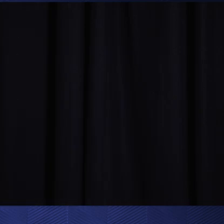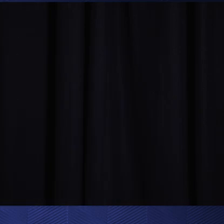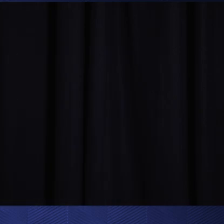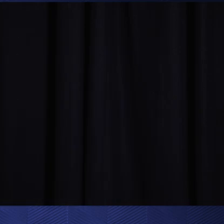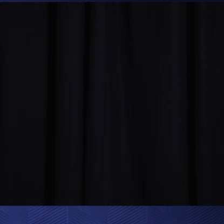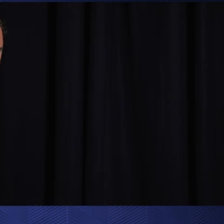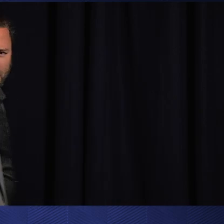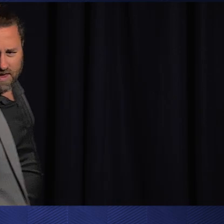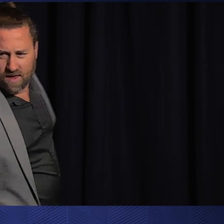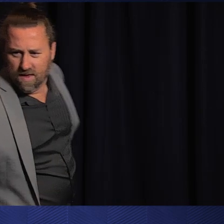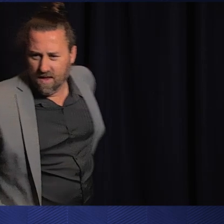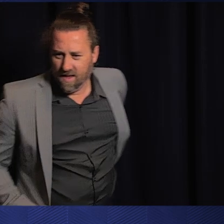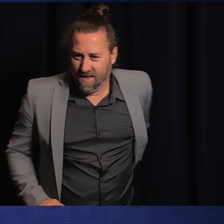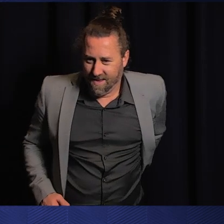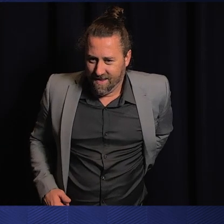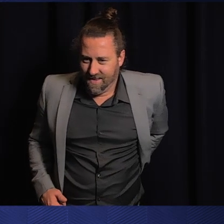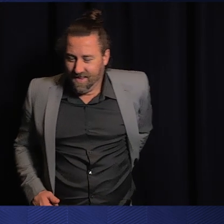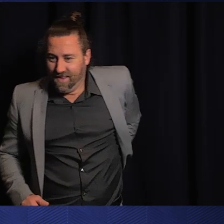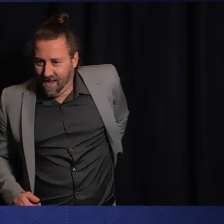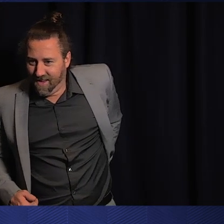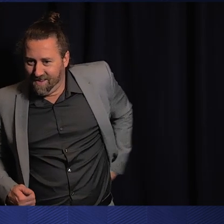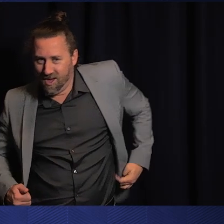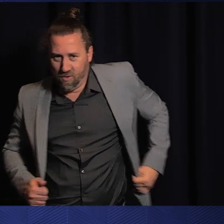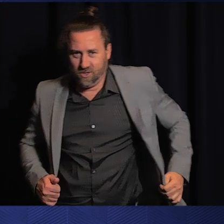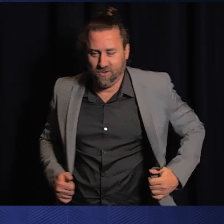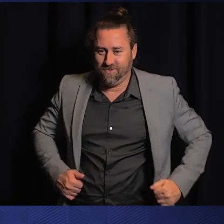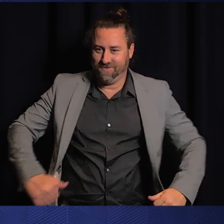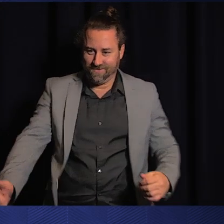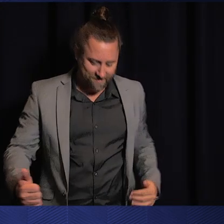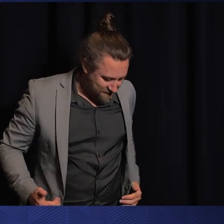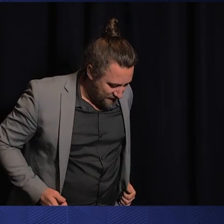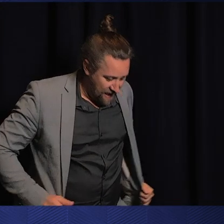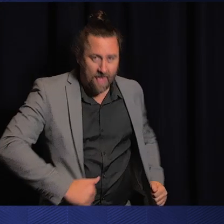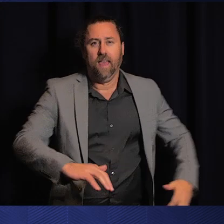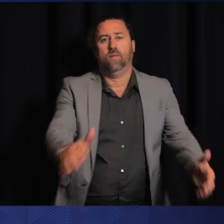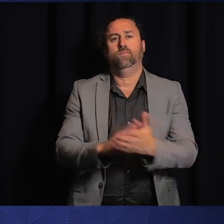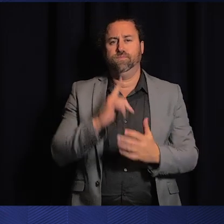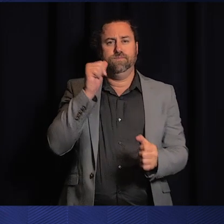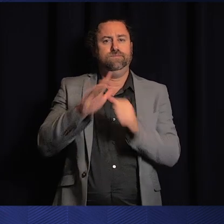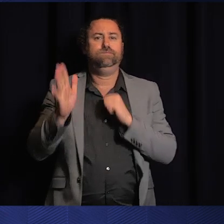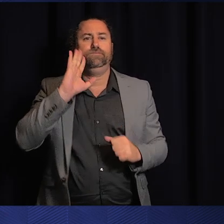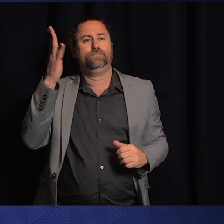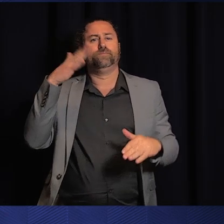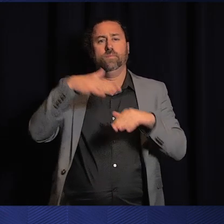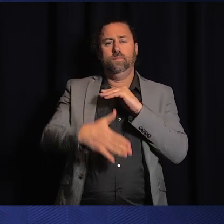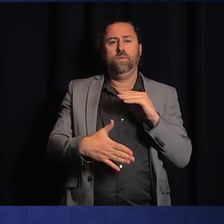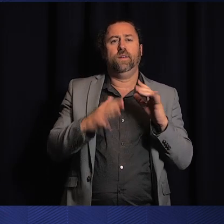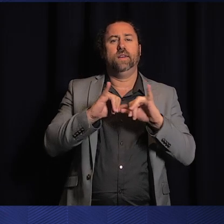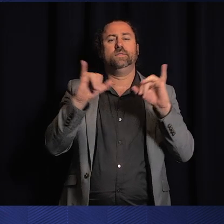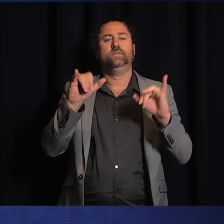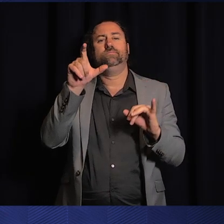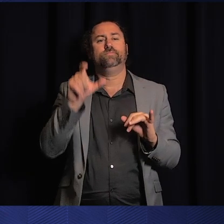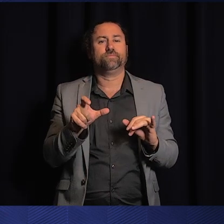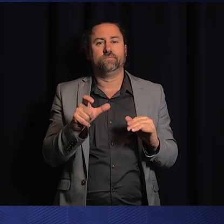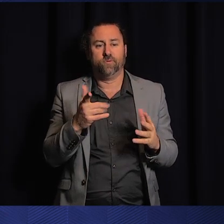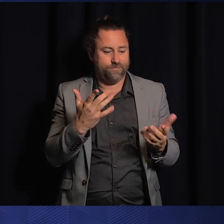Thank you so much for that comprehensive overview of human rights perspectives on disaster-related displacement,